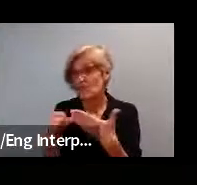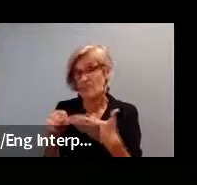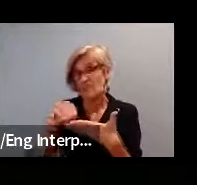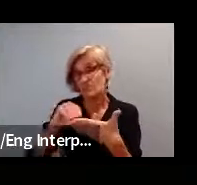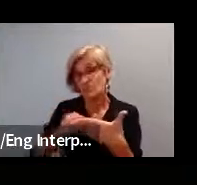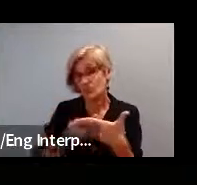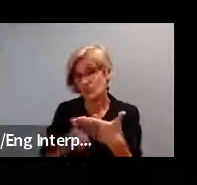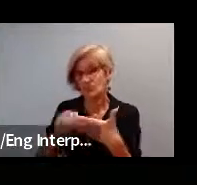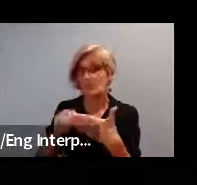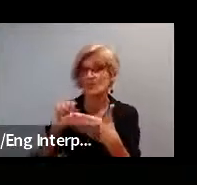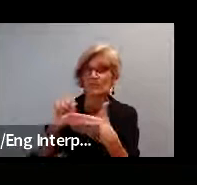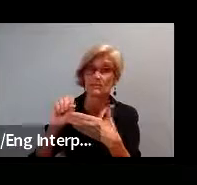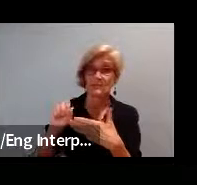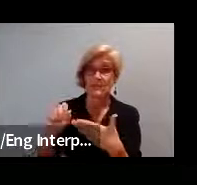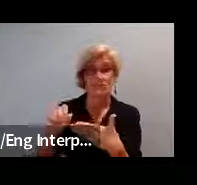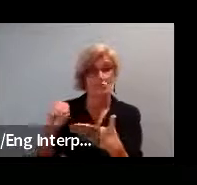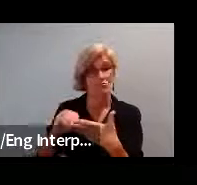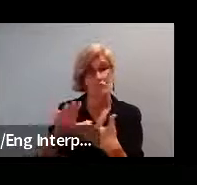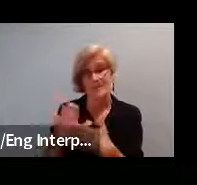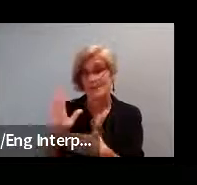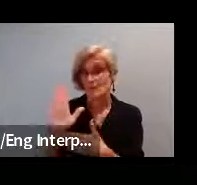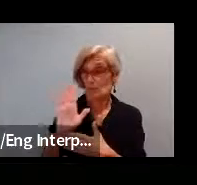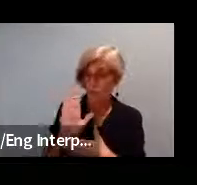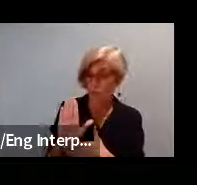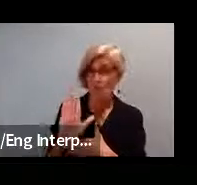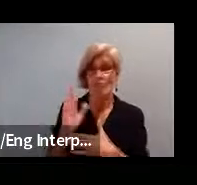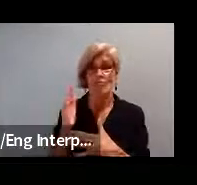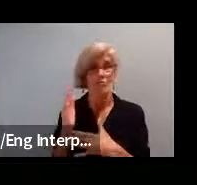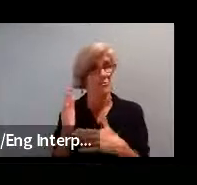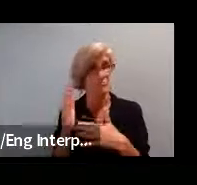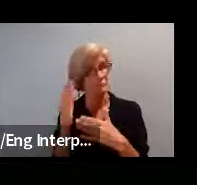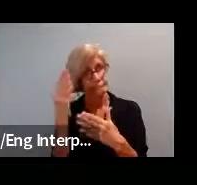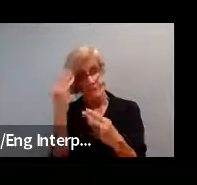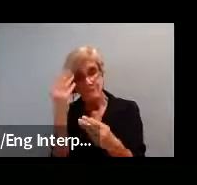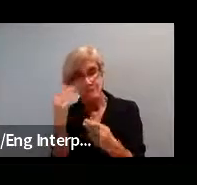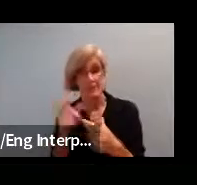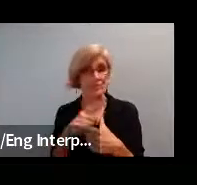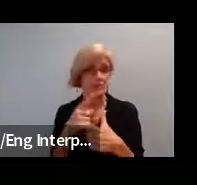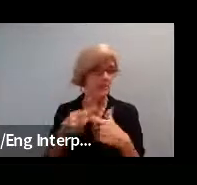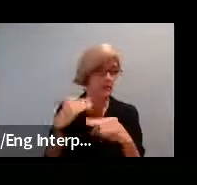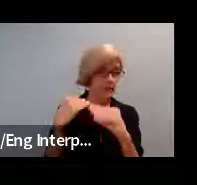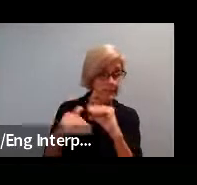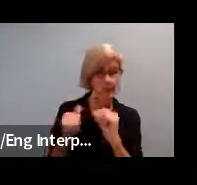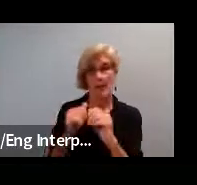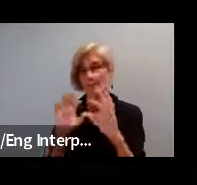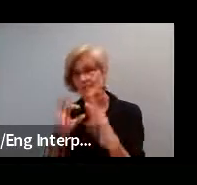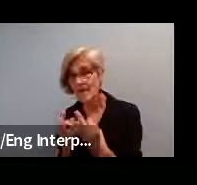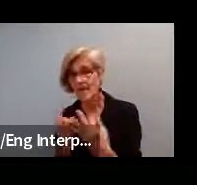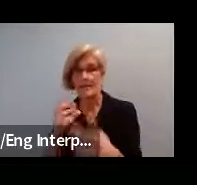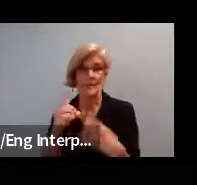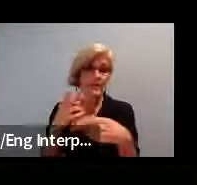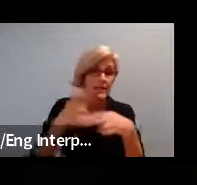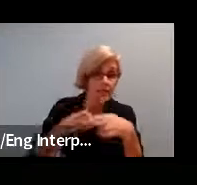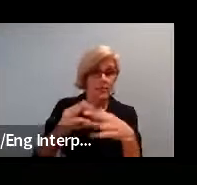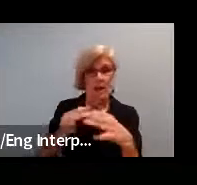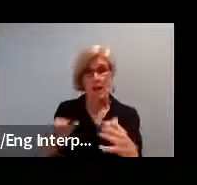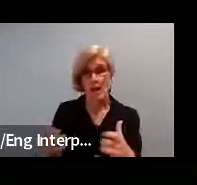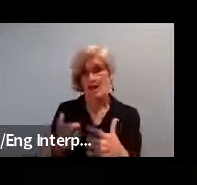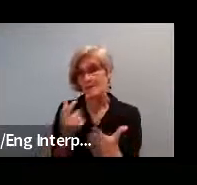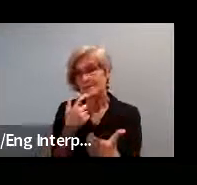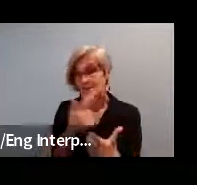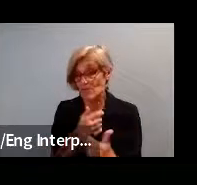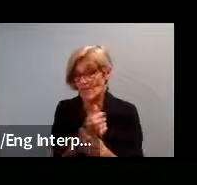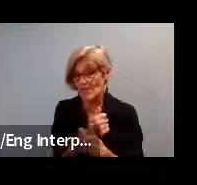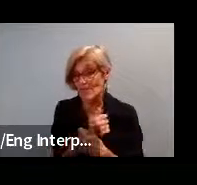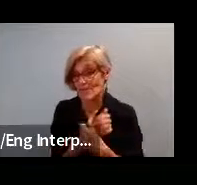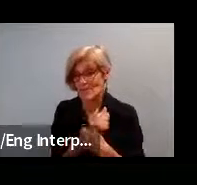contact information and say, hey, this is our family, this is my child's name. We would love to connect and have a play date, and we'd be happy to clip that